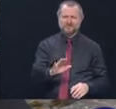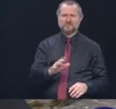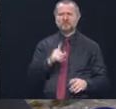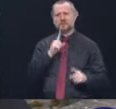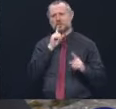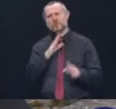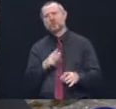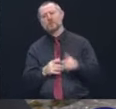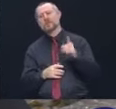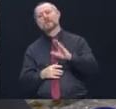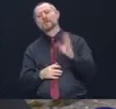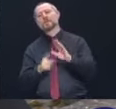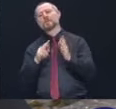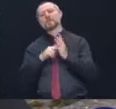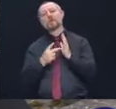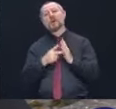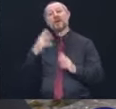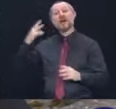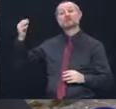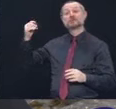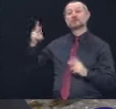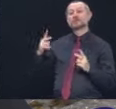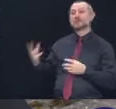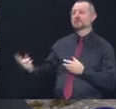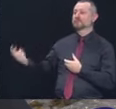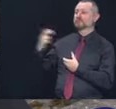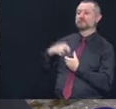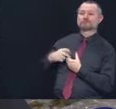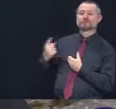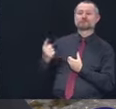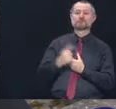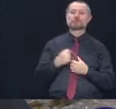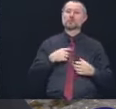bringing people from outside your immediate circle.